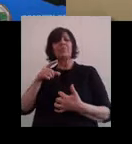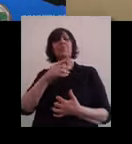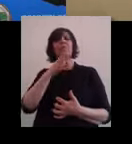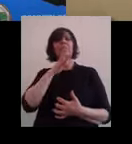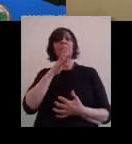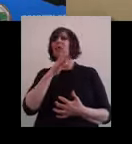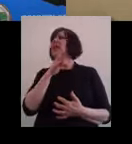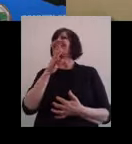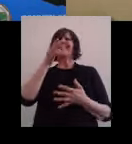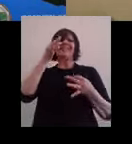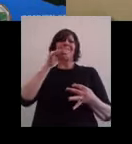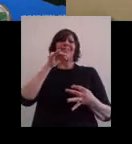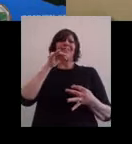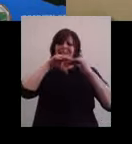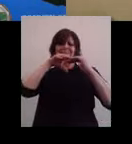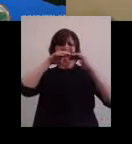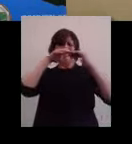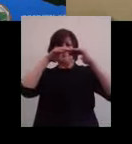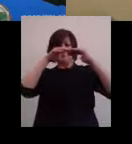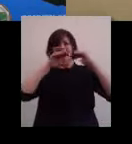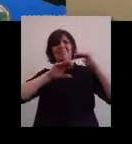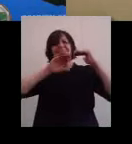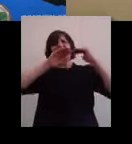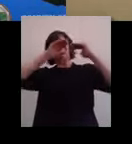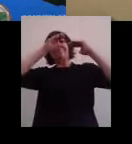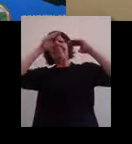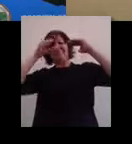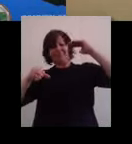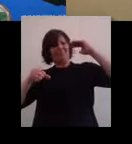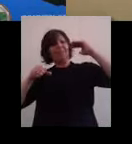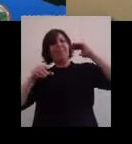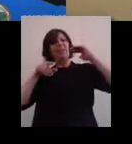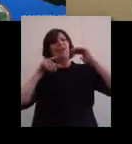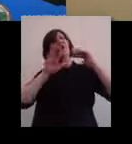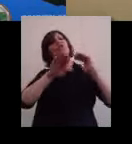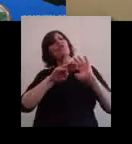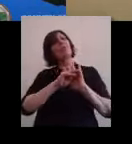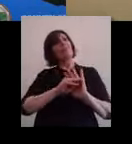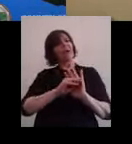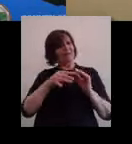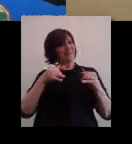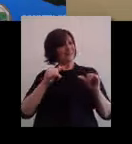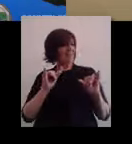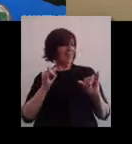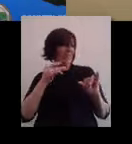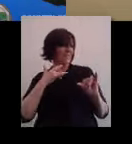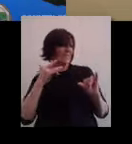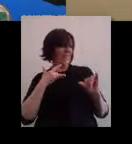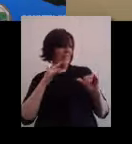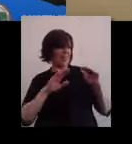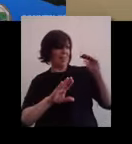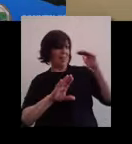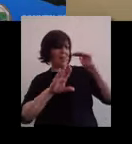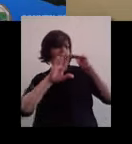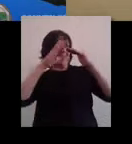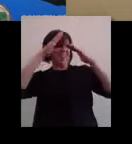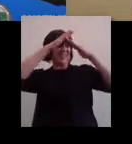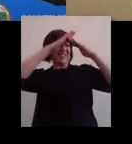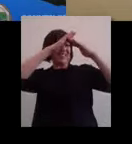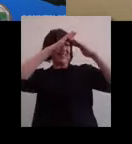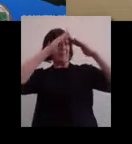terms of our peak. According to the models that you have access to, are we still on schedule to see a peak in mid to late May, or have those models